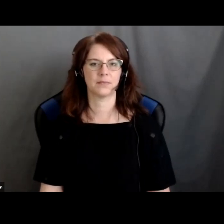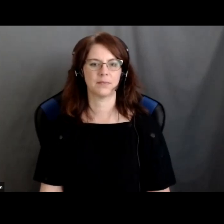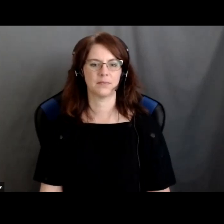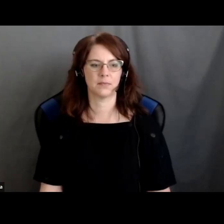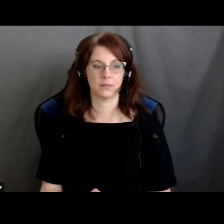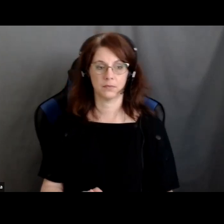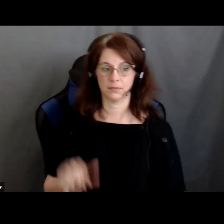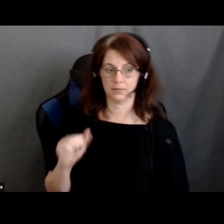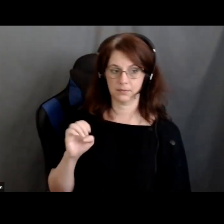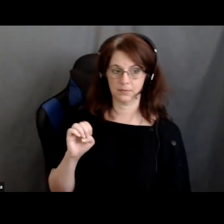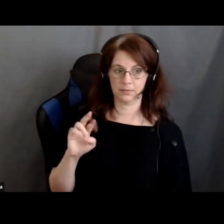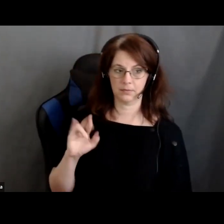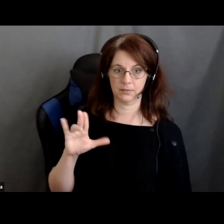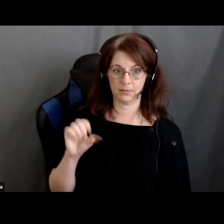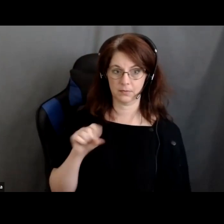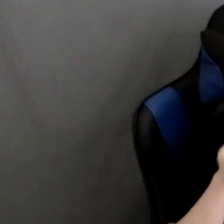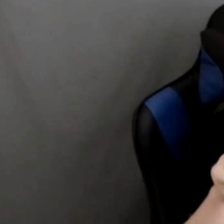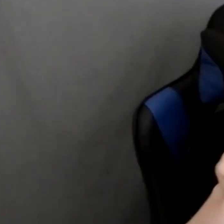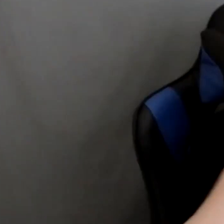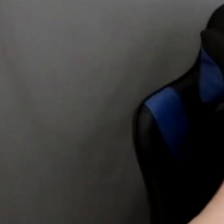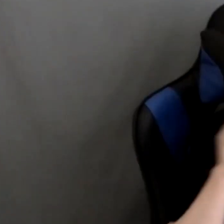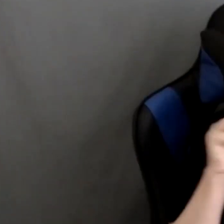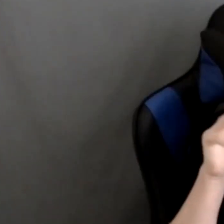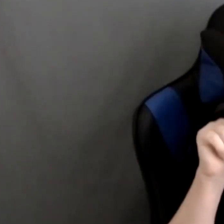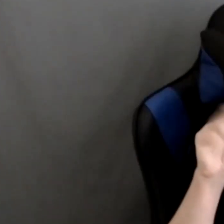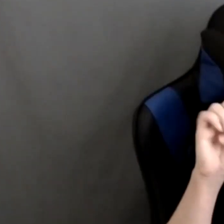Katrina, you're on mute.